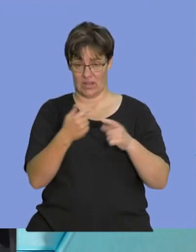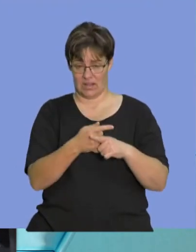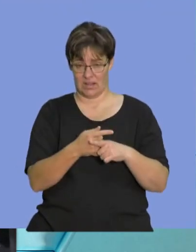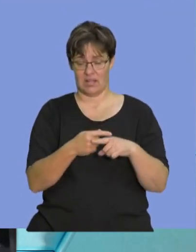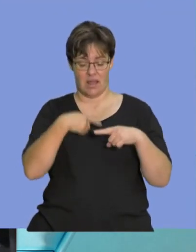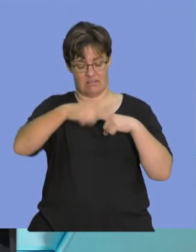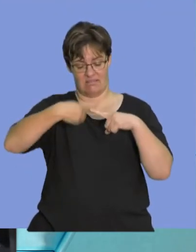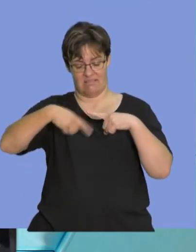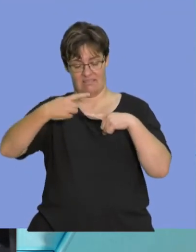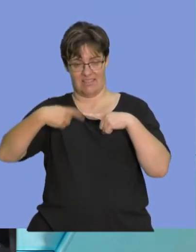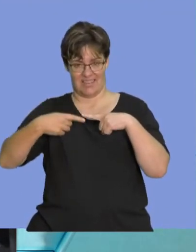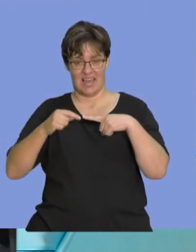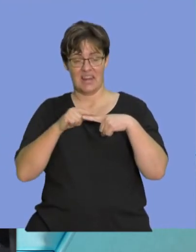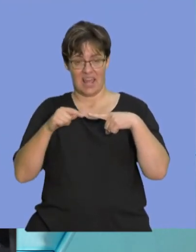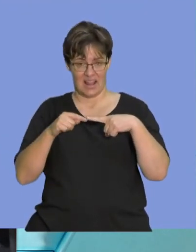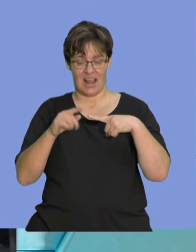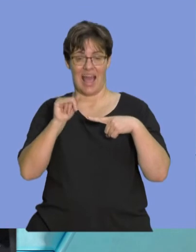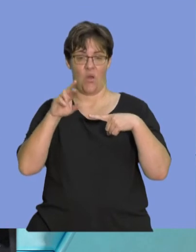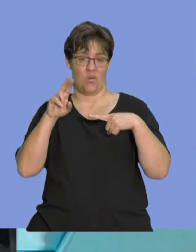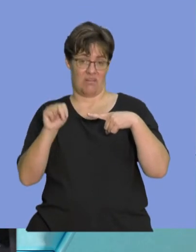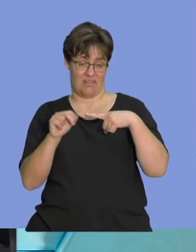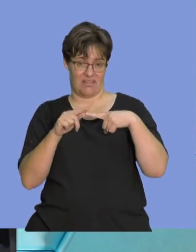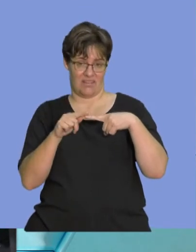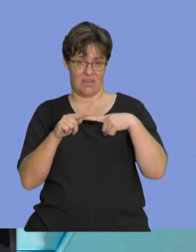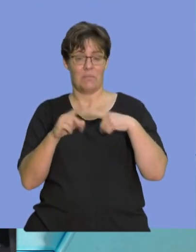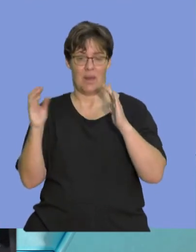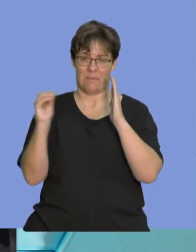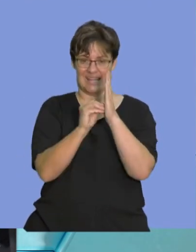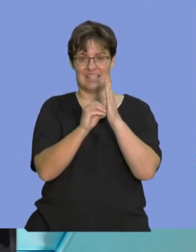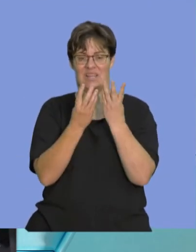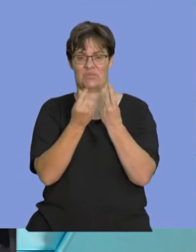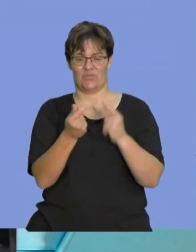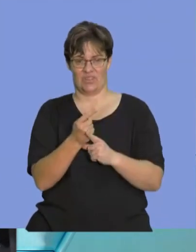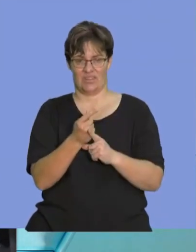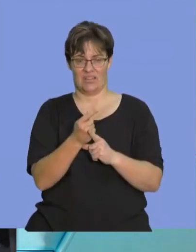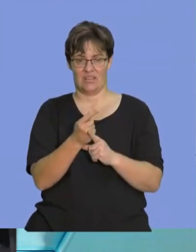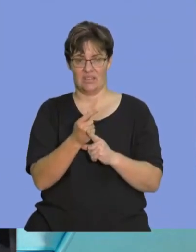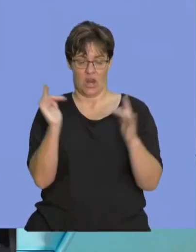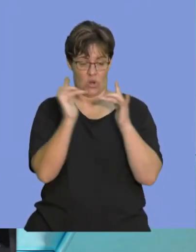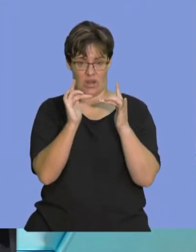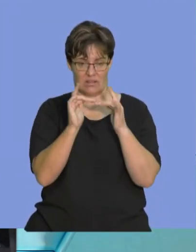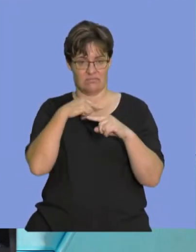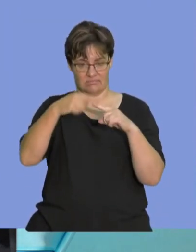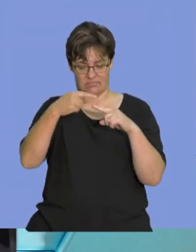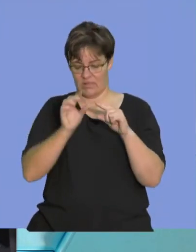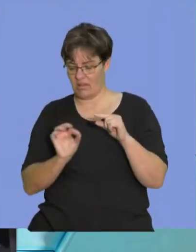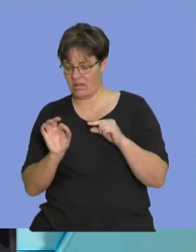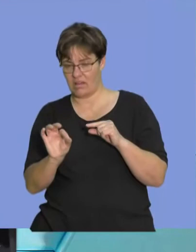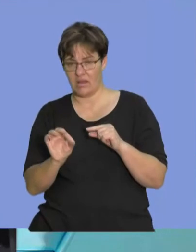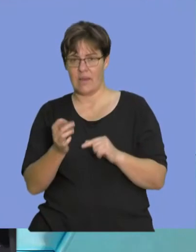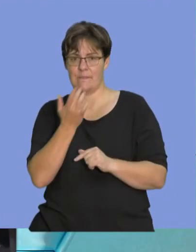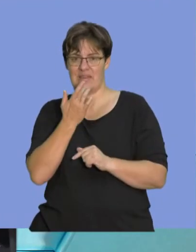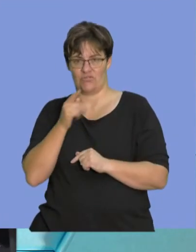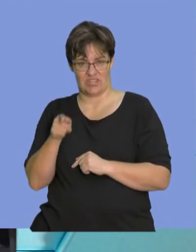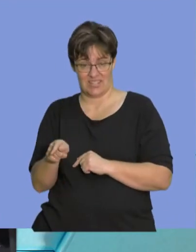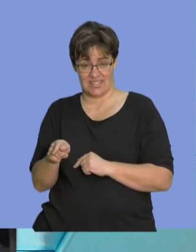wire is a conductor. The nail is made of iron, which is a magnetic material. And then you connect it and complete the circuit to a